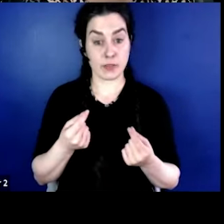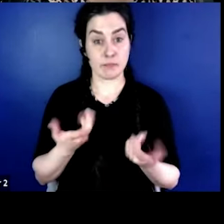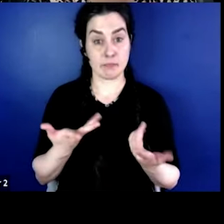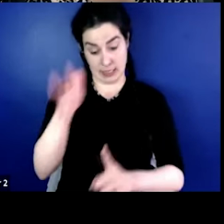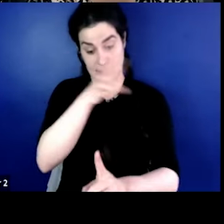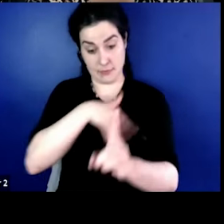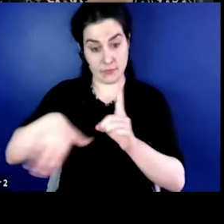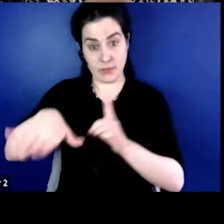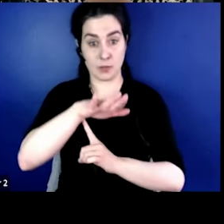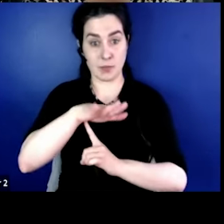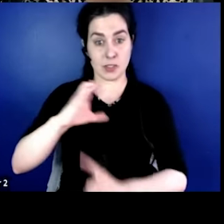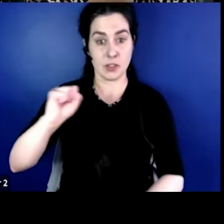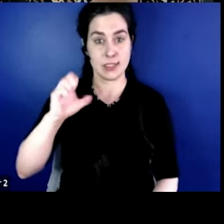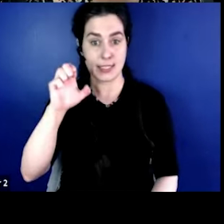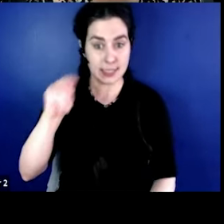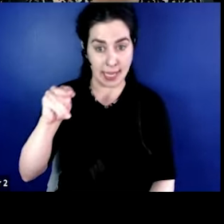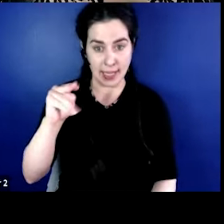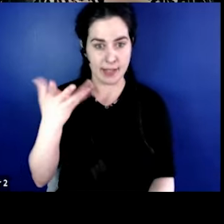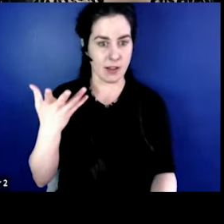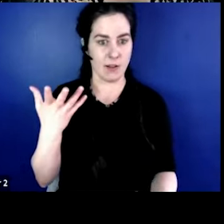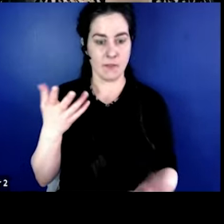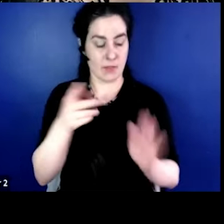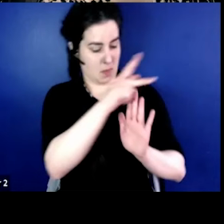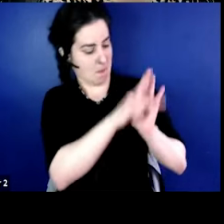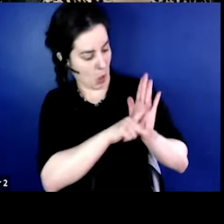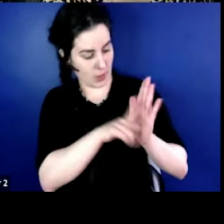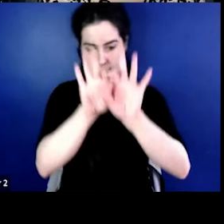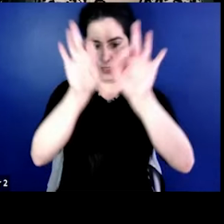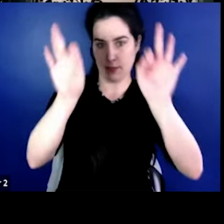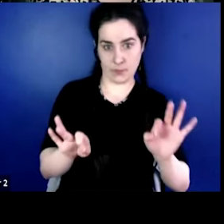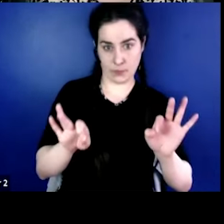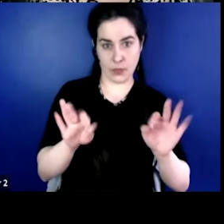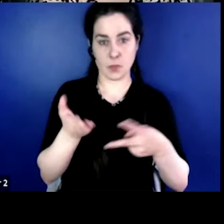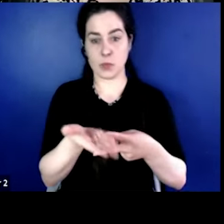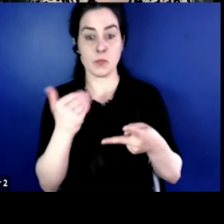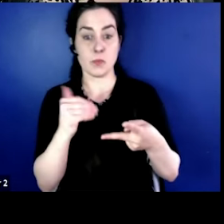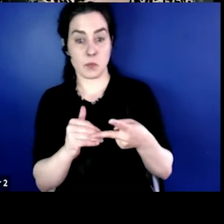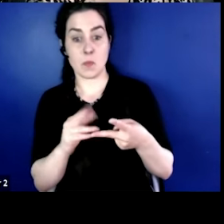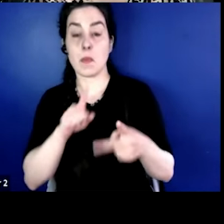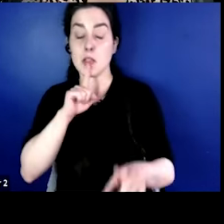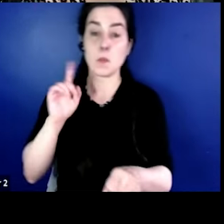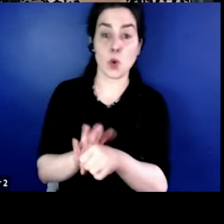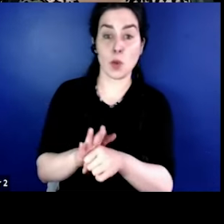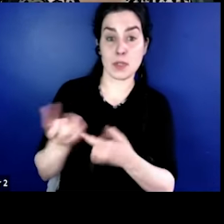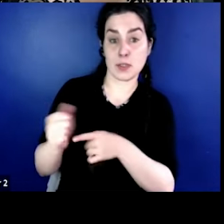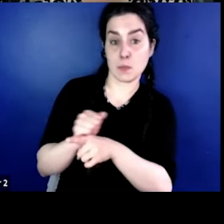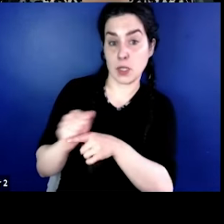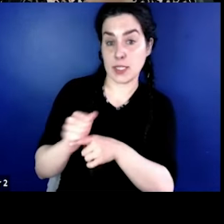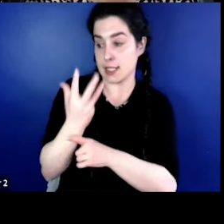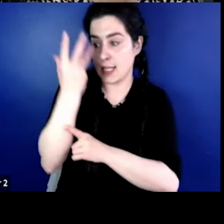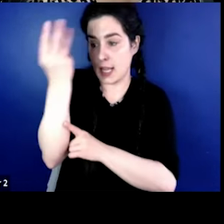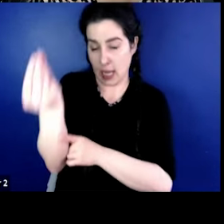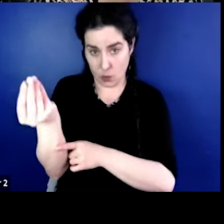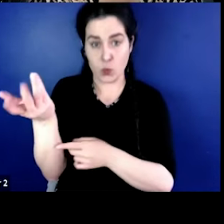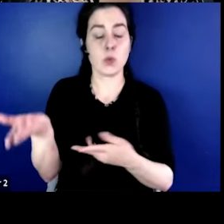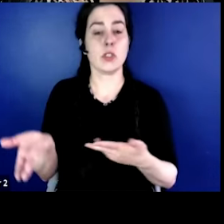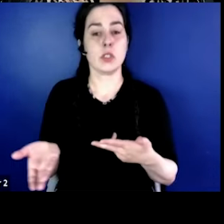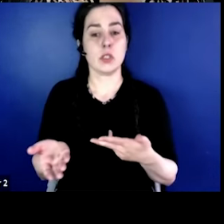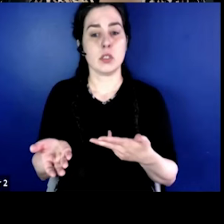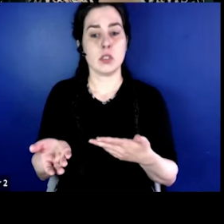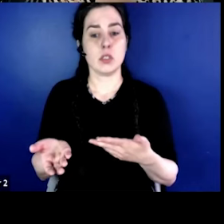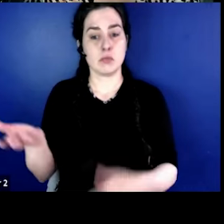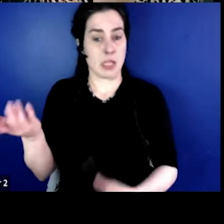the legislative and policy framework, as well as an environmental scan of promising practices that are out there. And then we're going